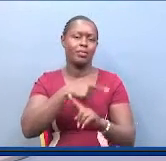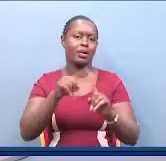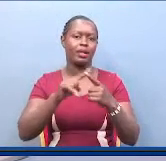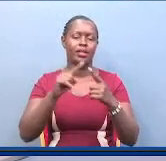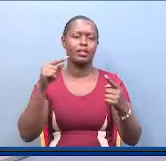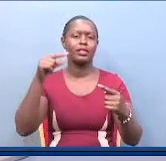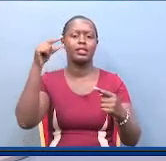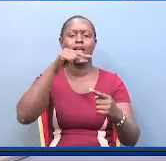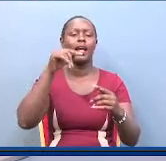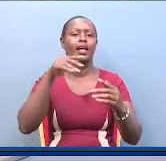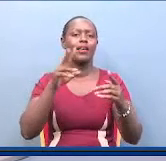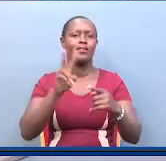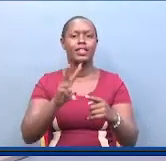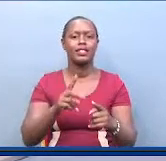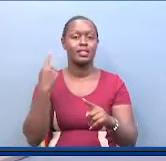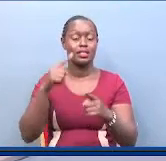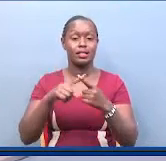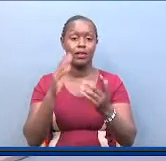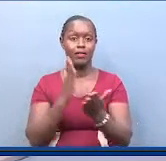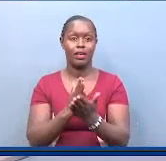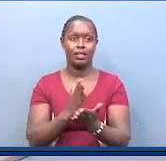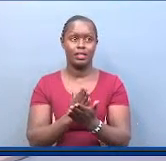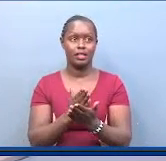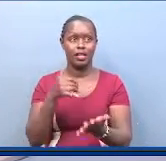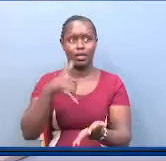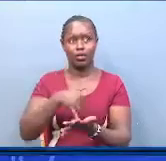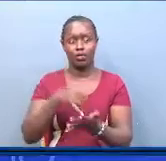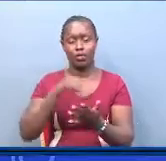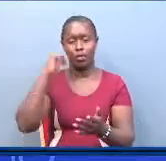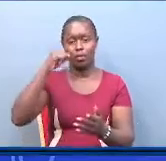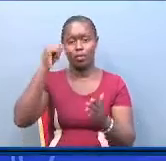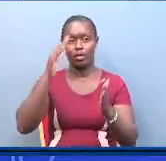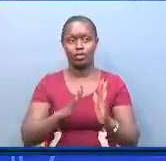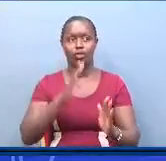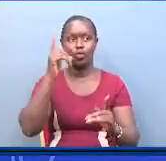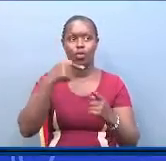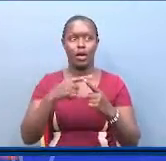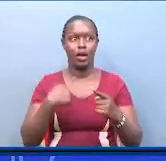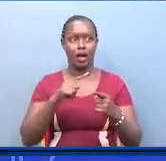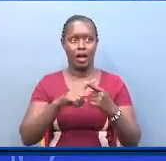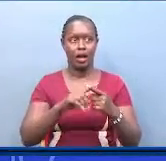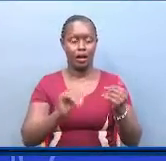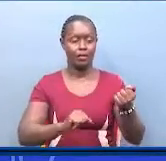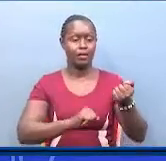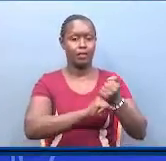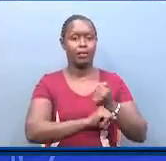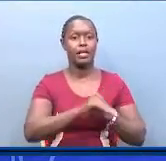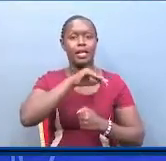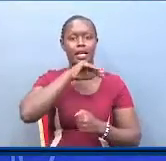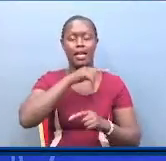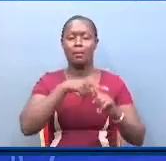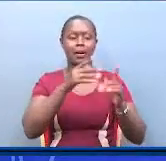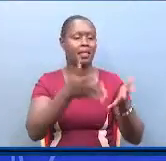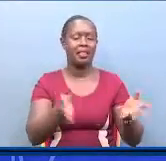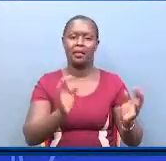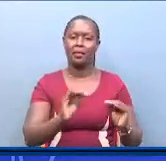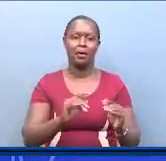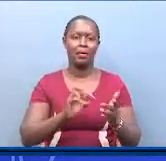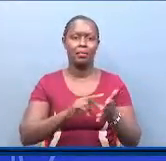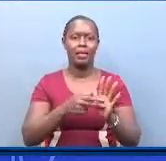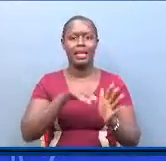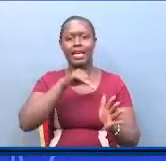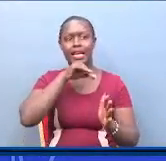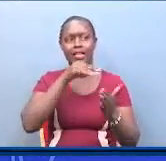facts. I have mentioned to you. Fair enough. Including politicians that have delivered Raila's basket, and today they are not there. So Raila has lost